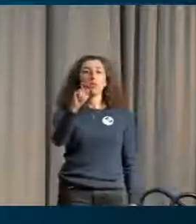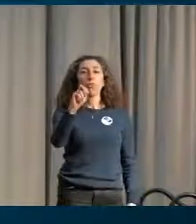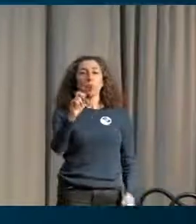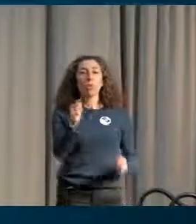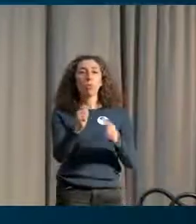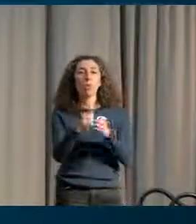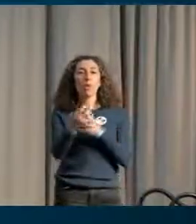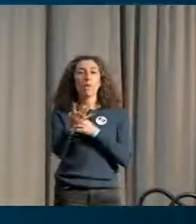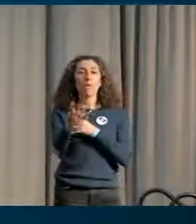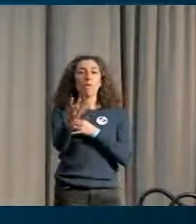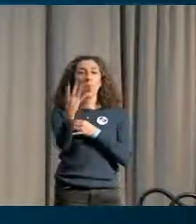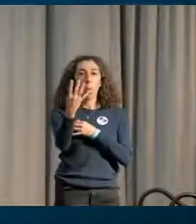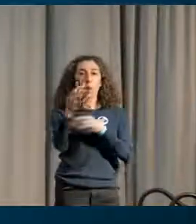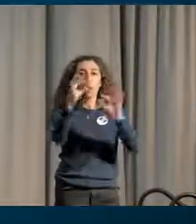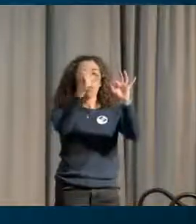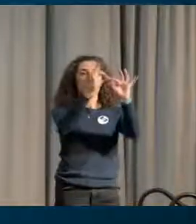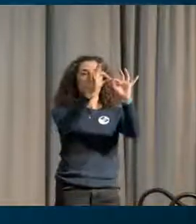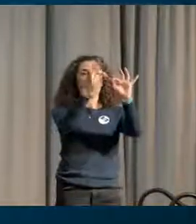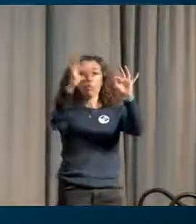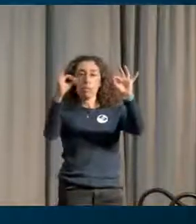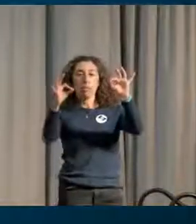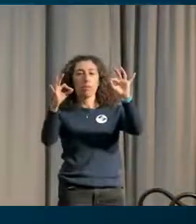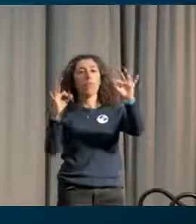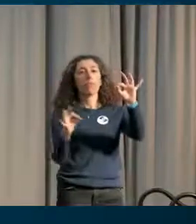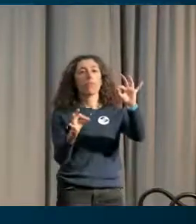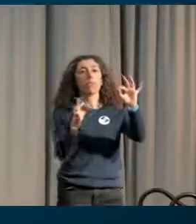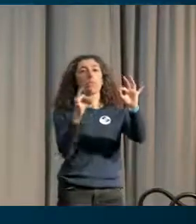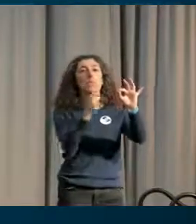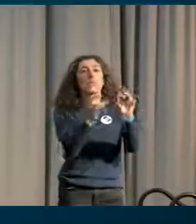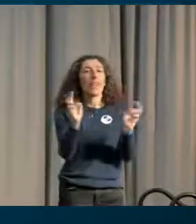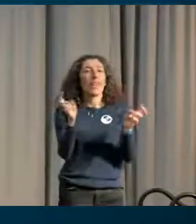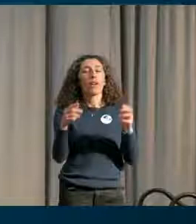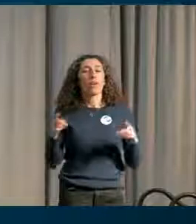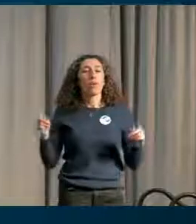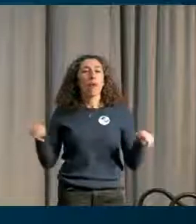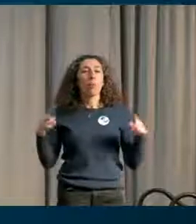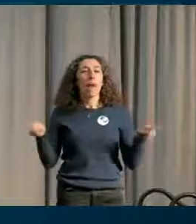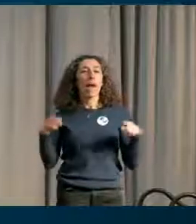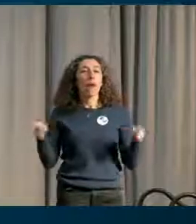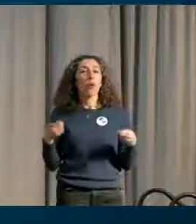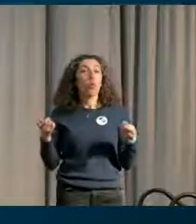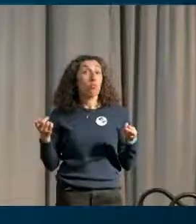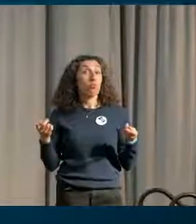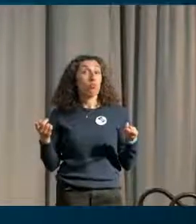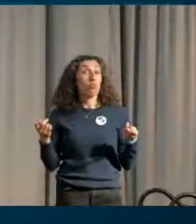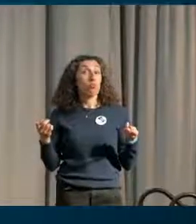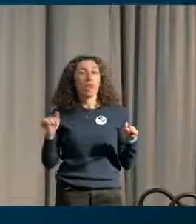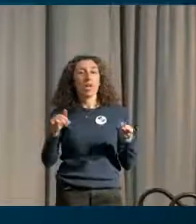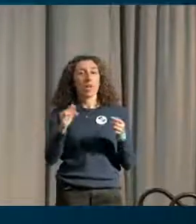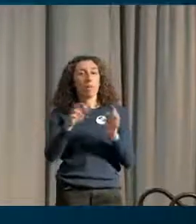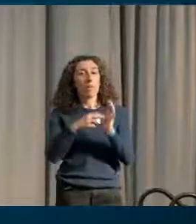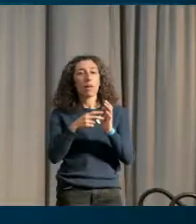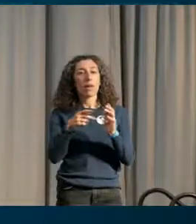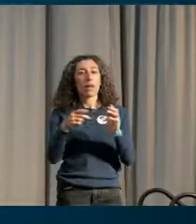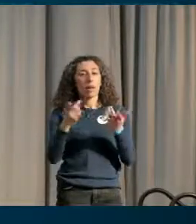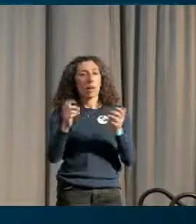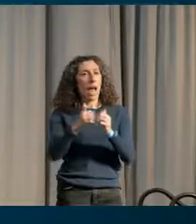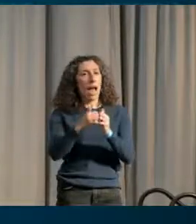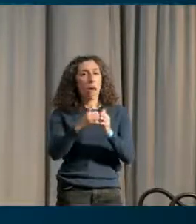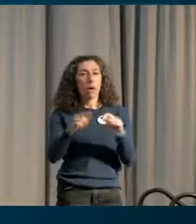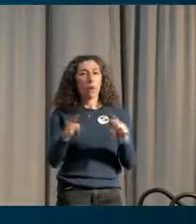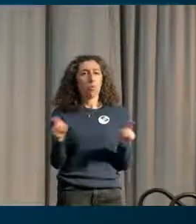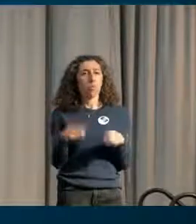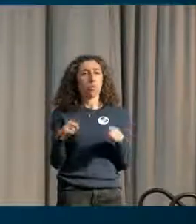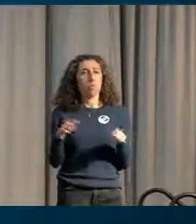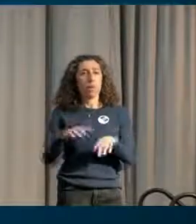or 4 propellers that help Zip fly in the air. And we're going to investigate what is going on when Zip